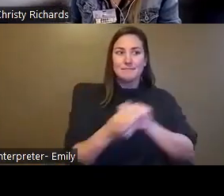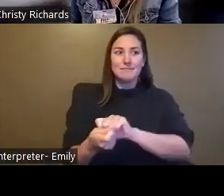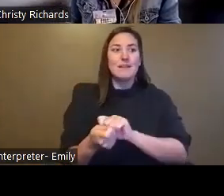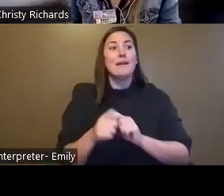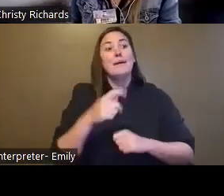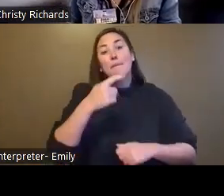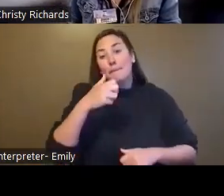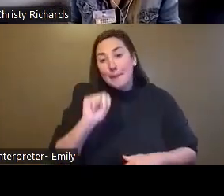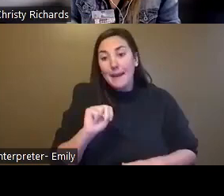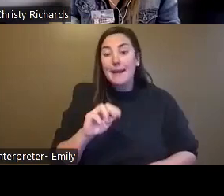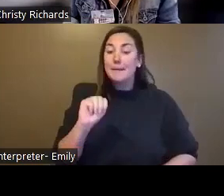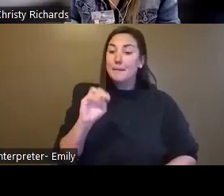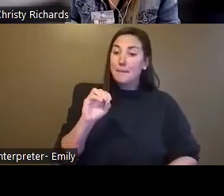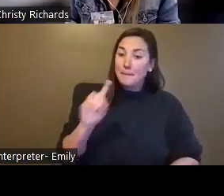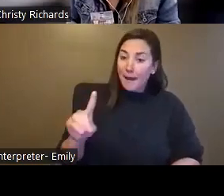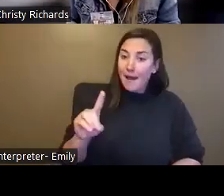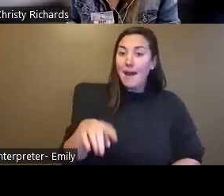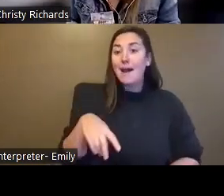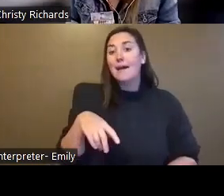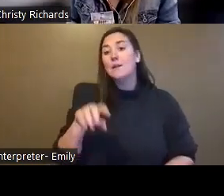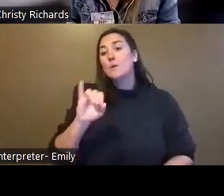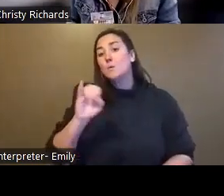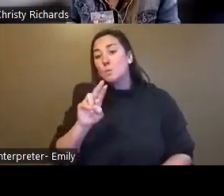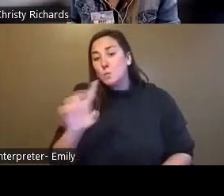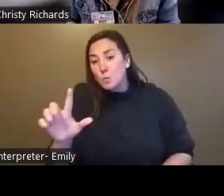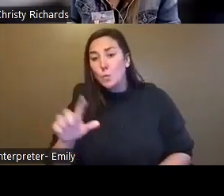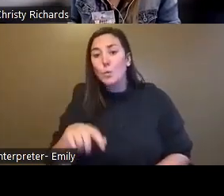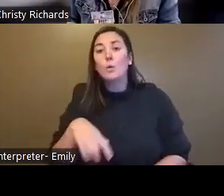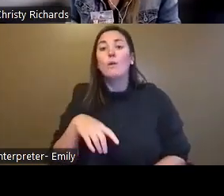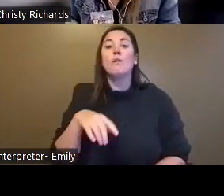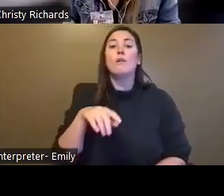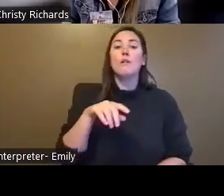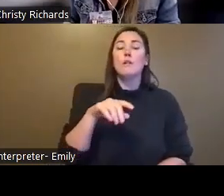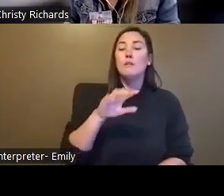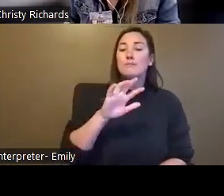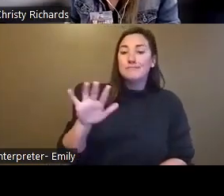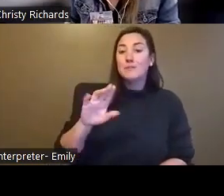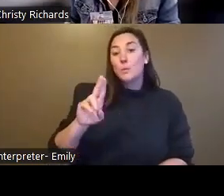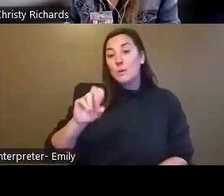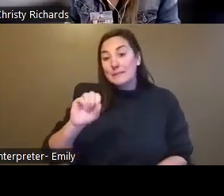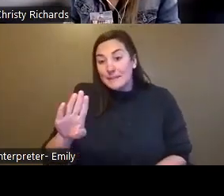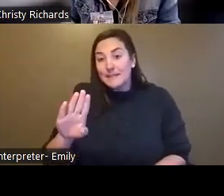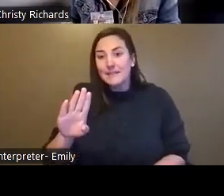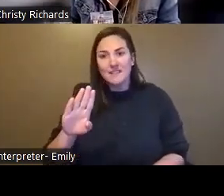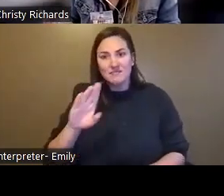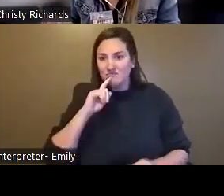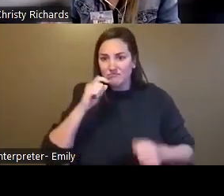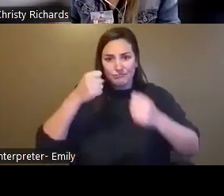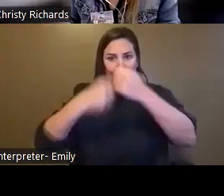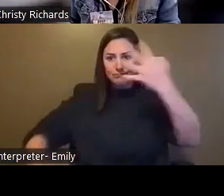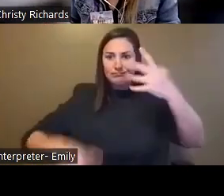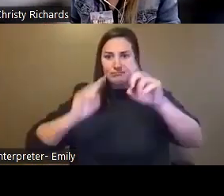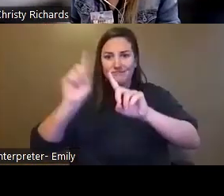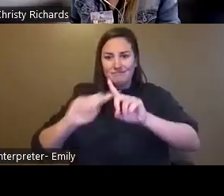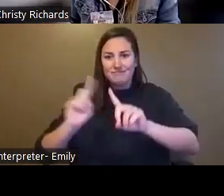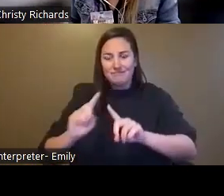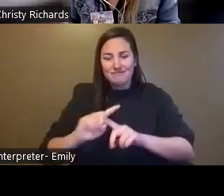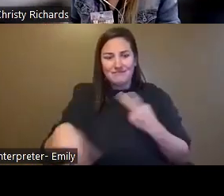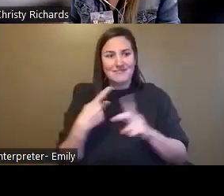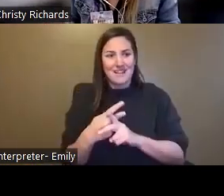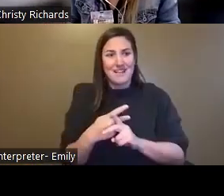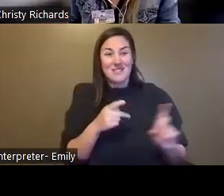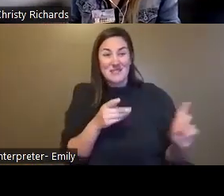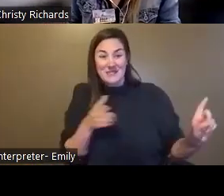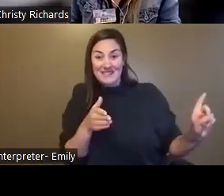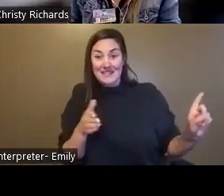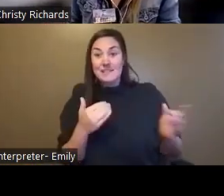a mod, a vape, a jewel-like device with a USB port, and the list goes on. And here is some newer products that have